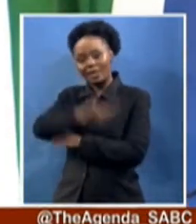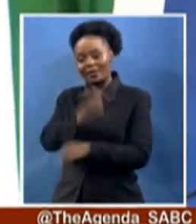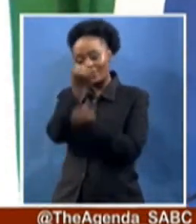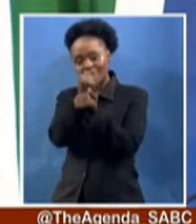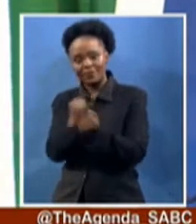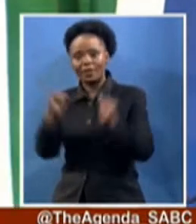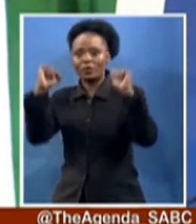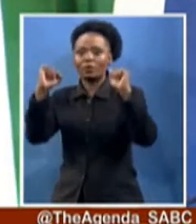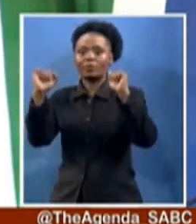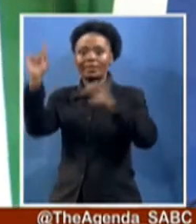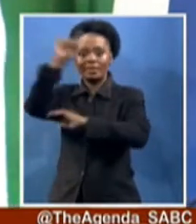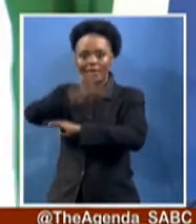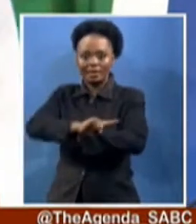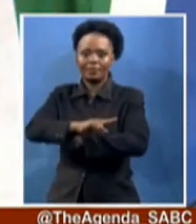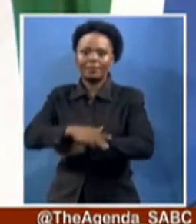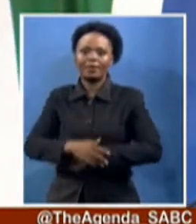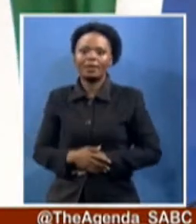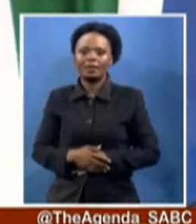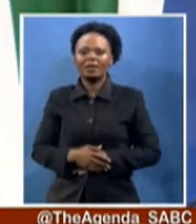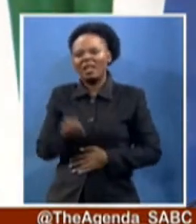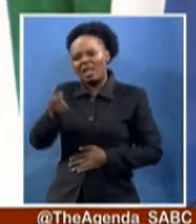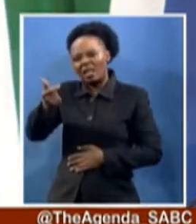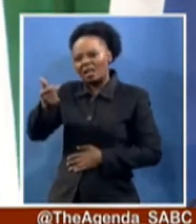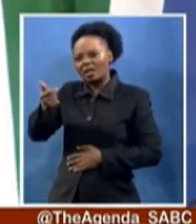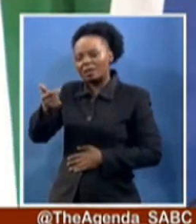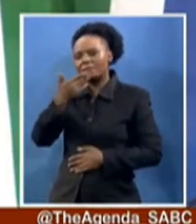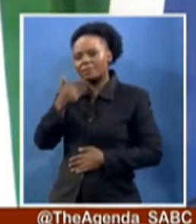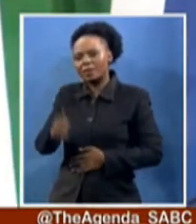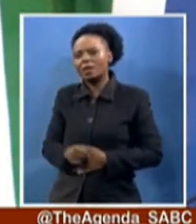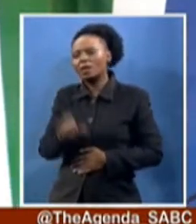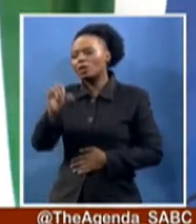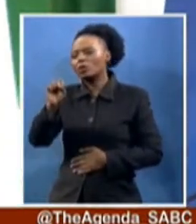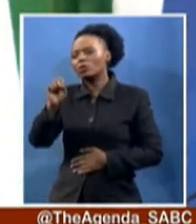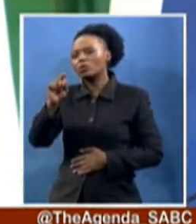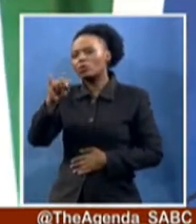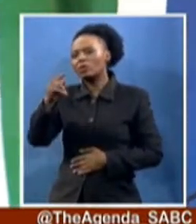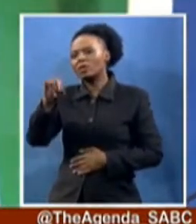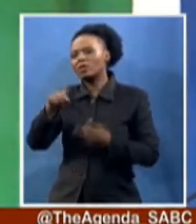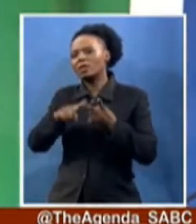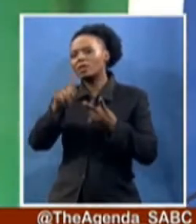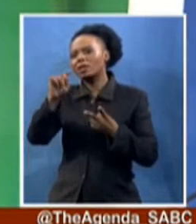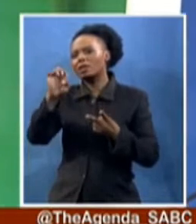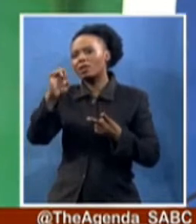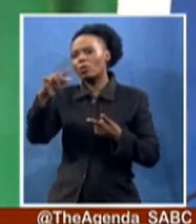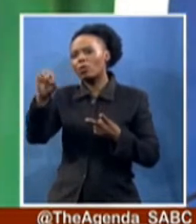Somito temo le tebo. Ba temal babedi.